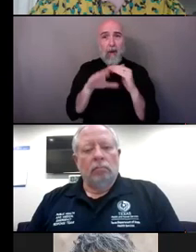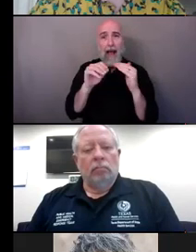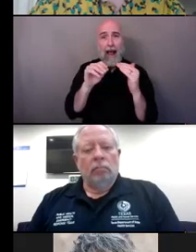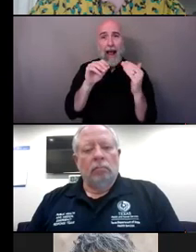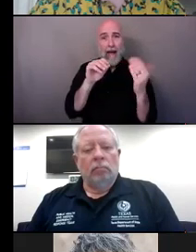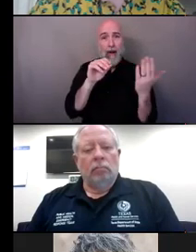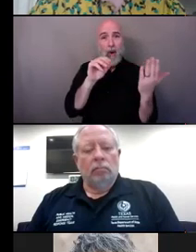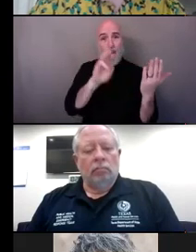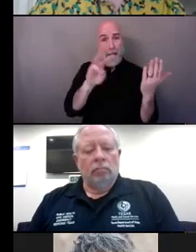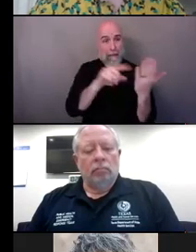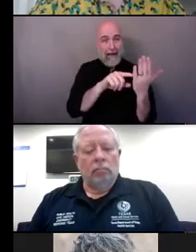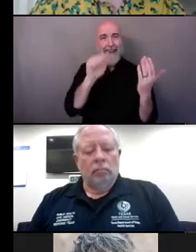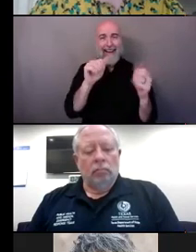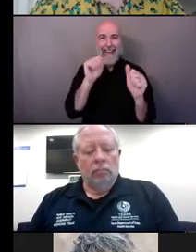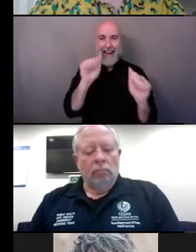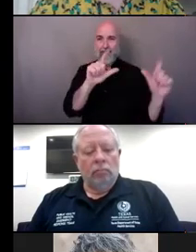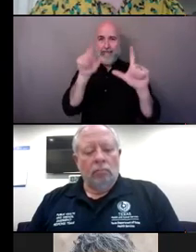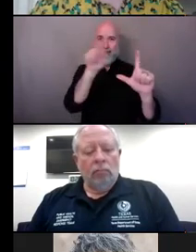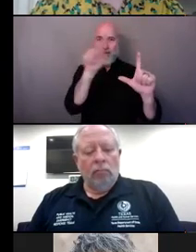for vaccination site lookup?